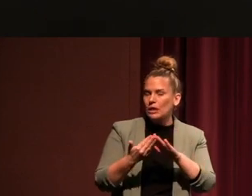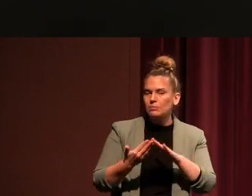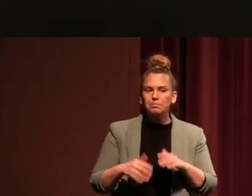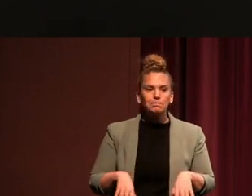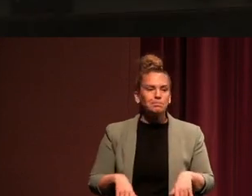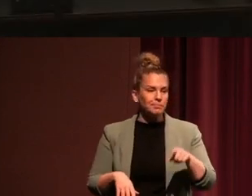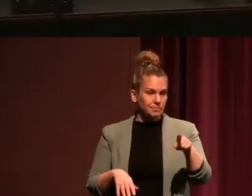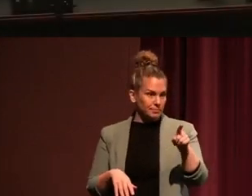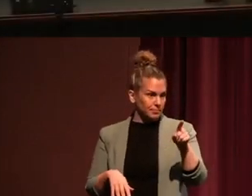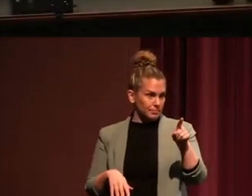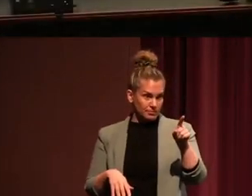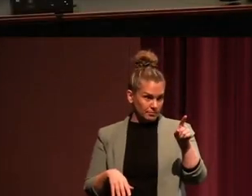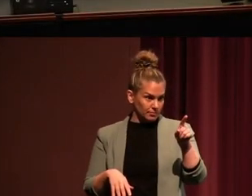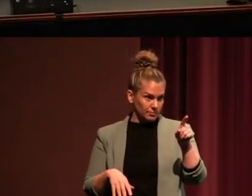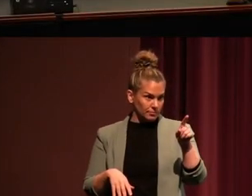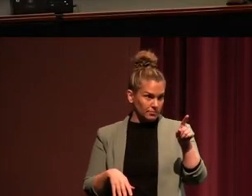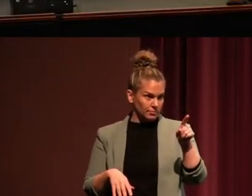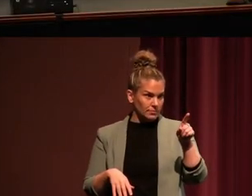Yes?